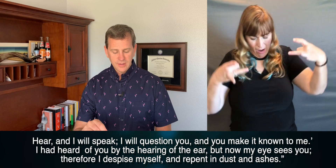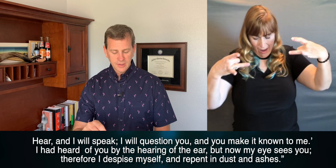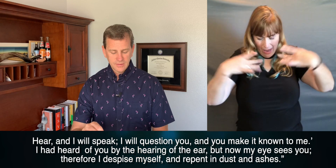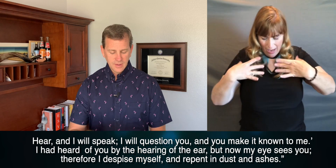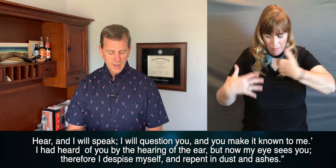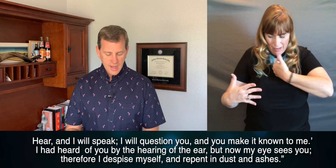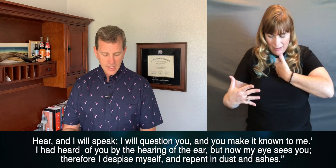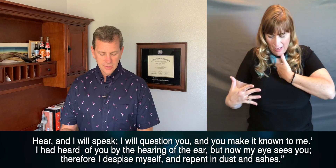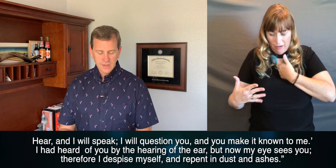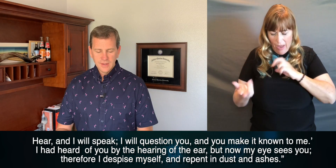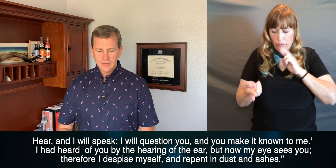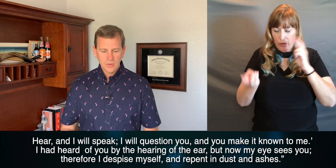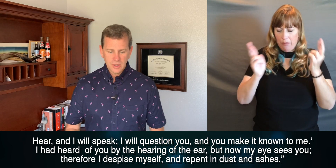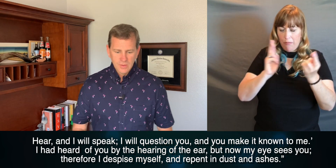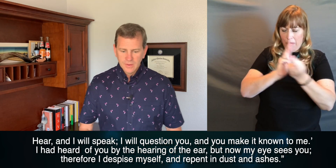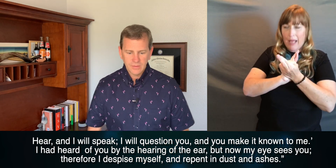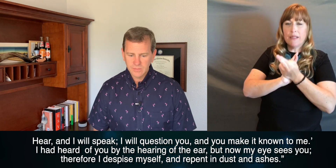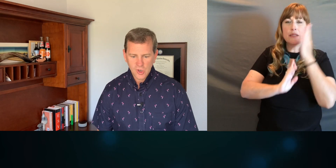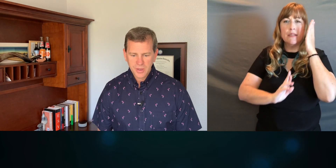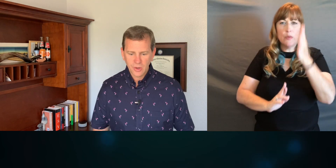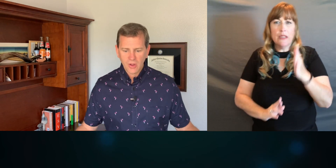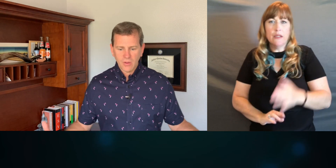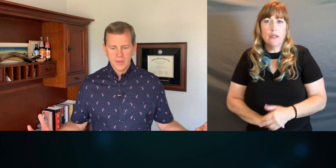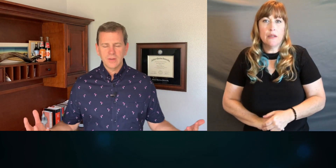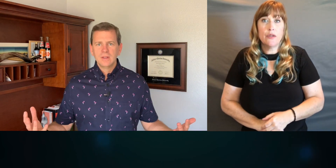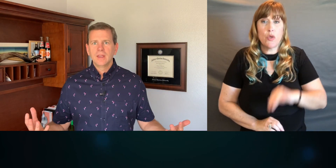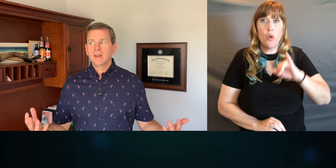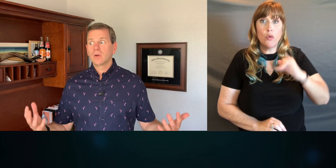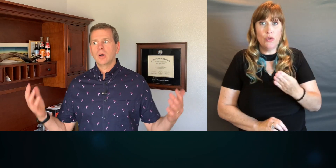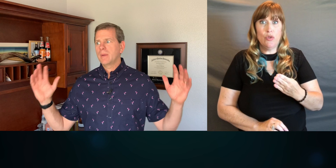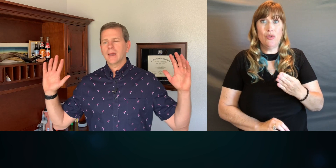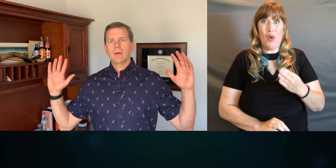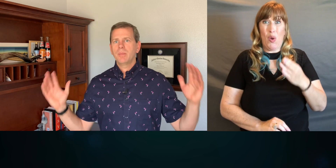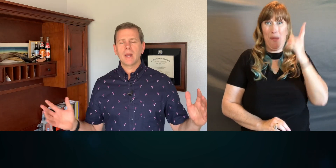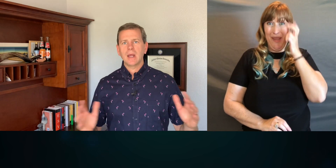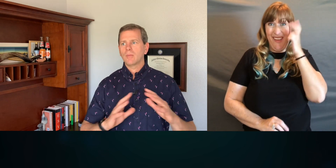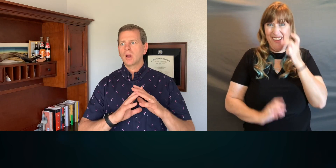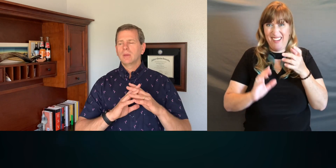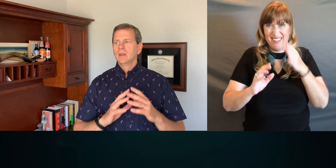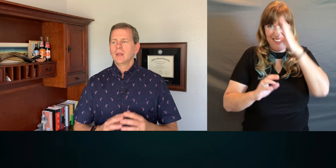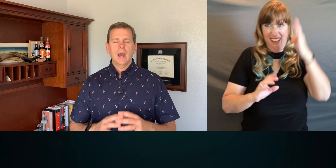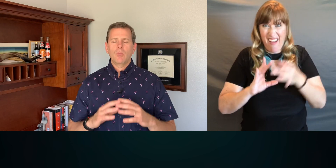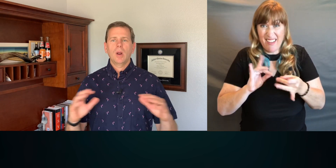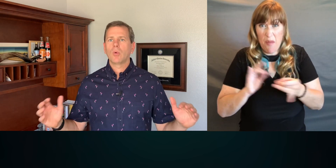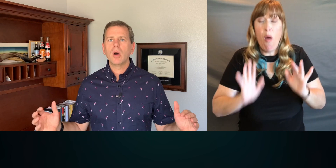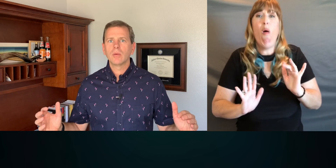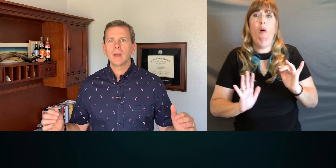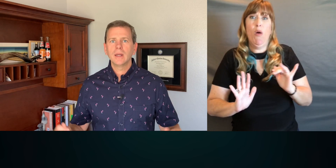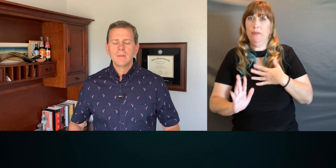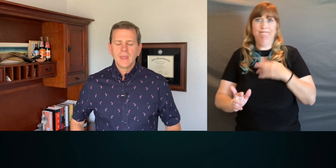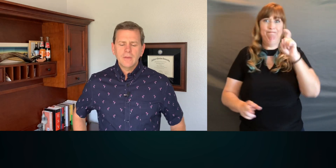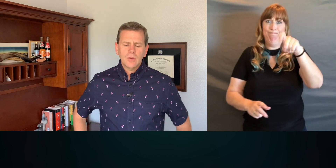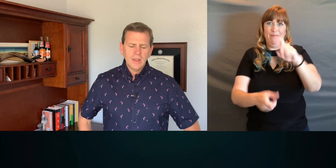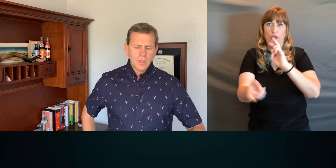in dust and ashes. And so, you know, Job hears all this and he's like, oh man, I got to repent. I mean, I'm wrong,